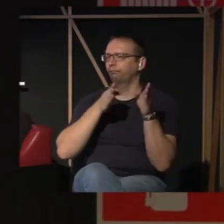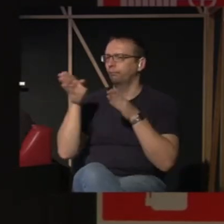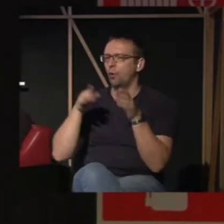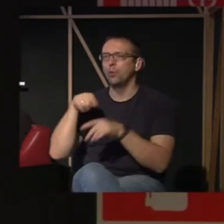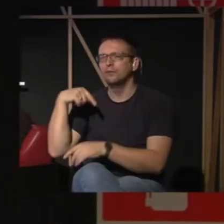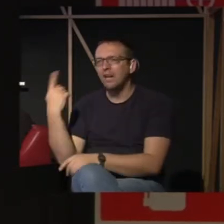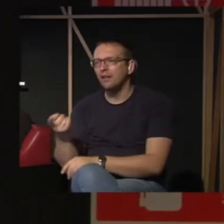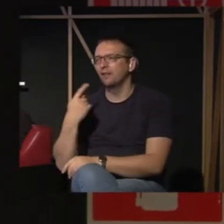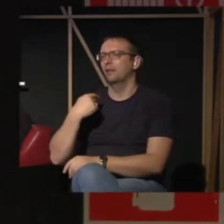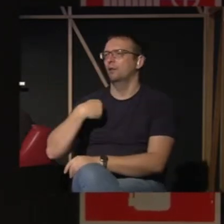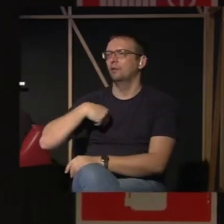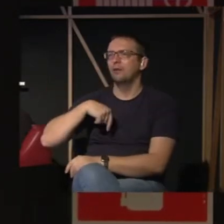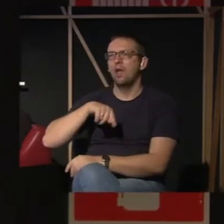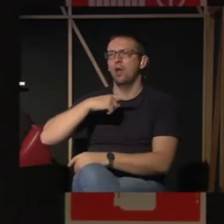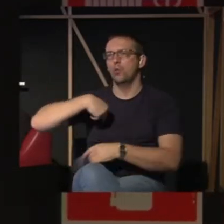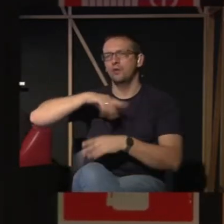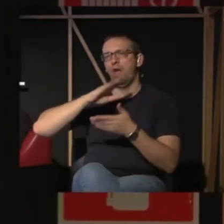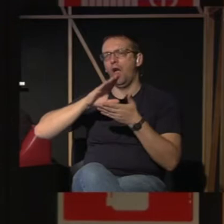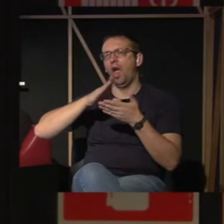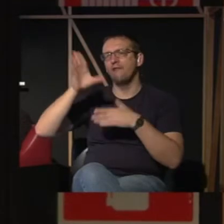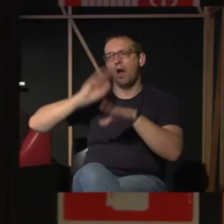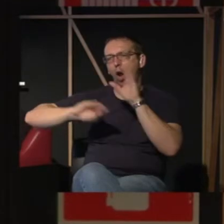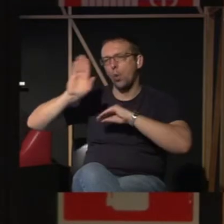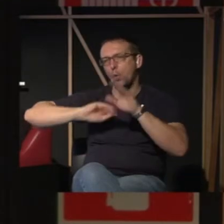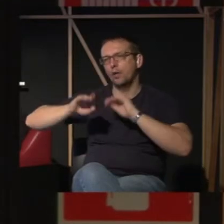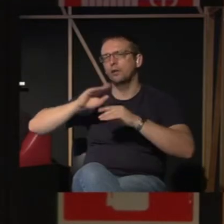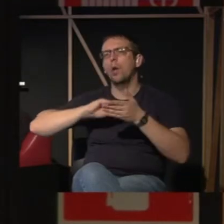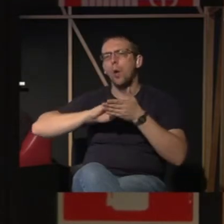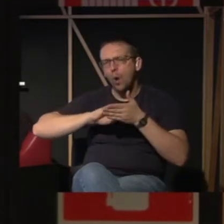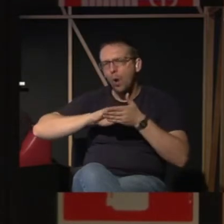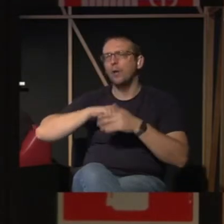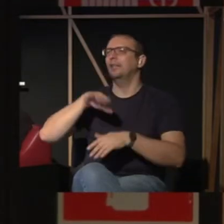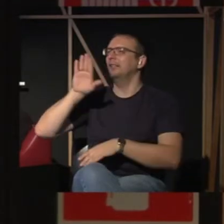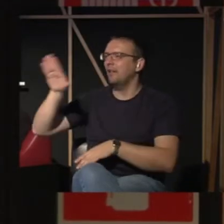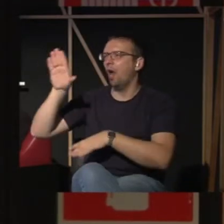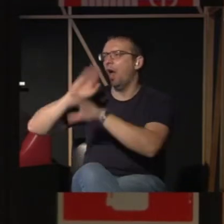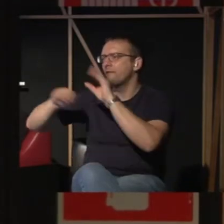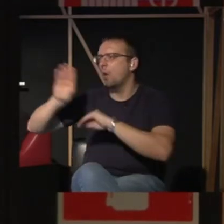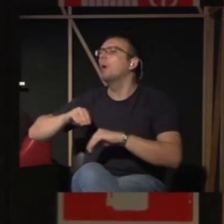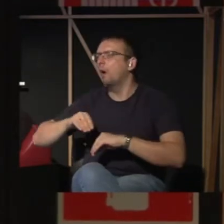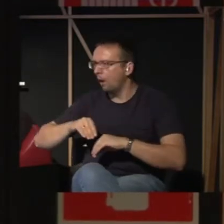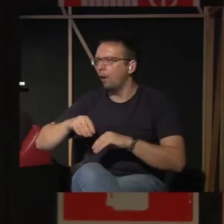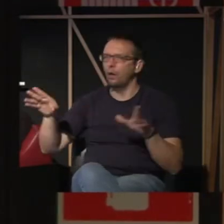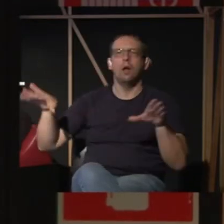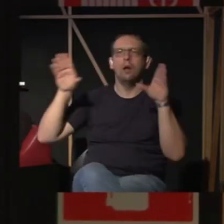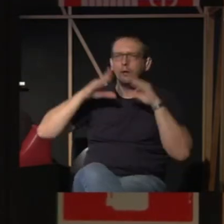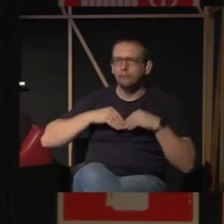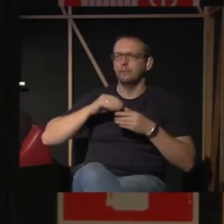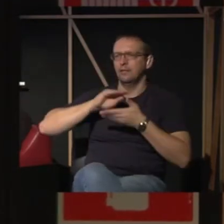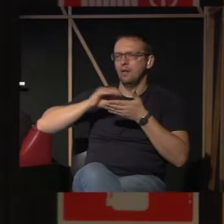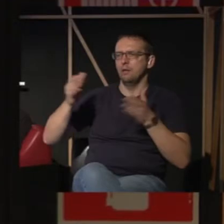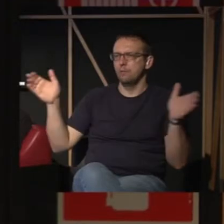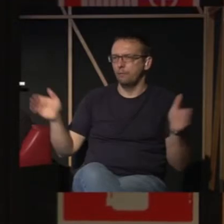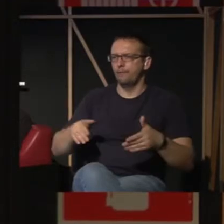for everyone. So 94% of all of the special access tickets that we made available were